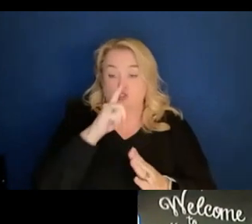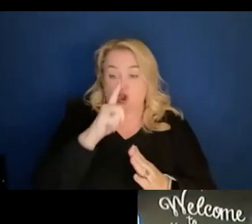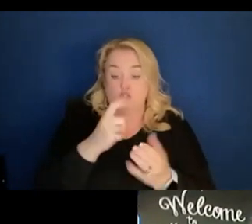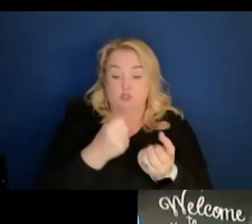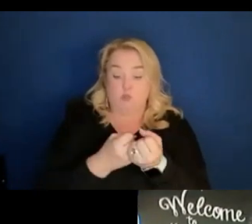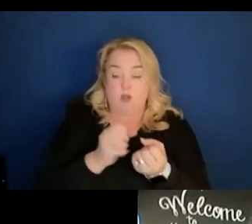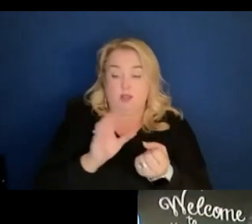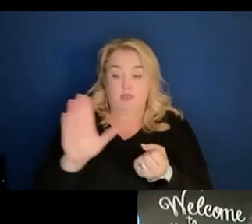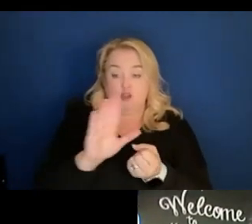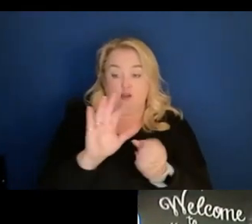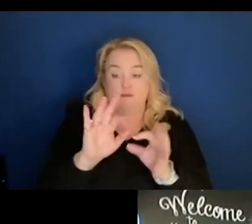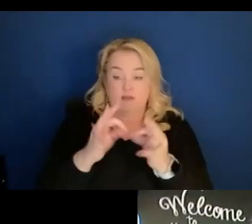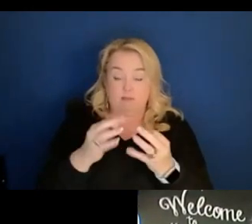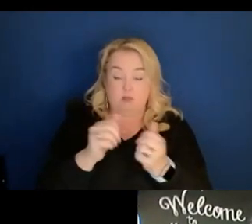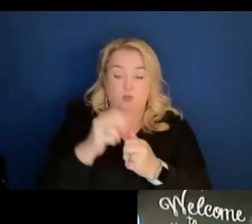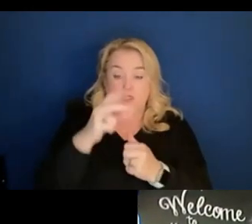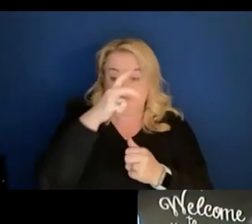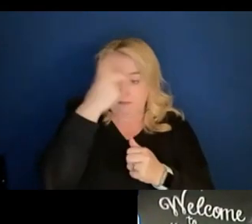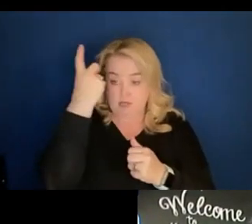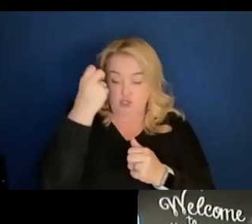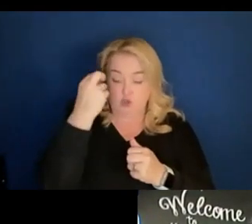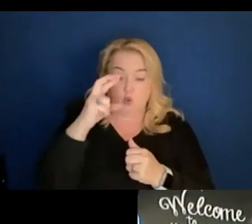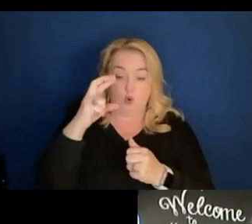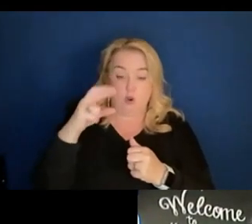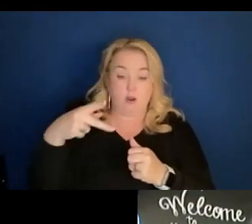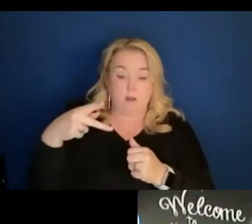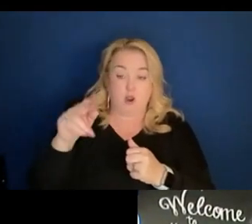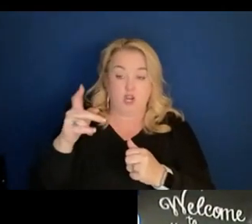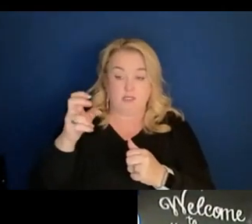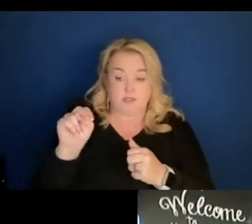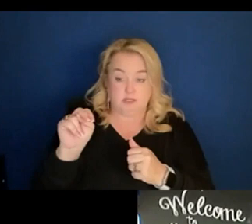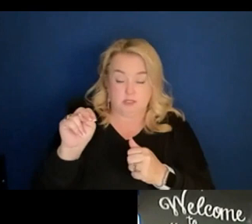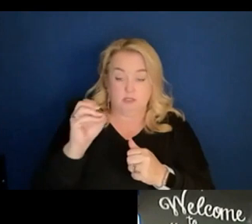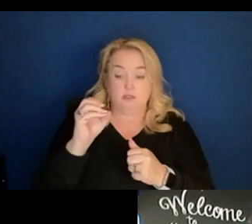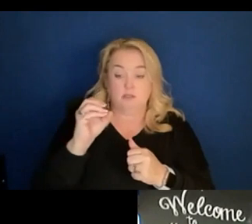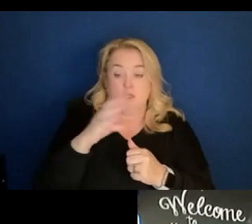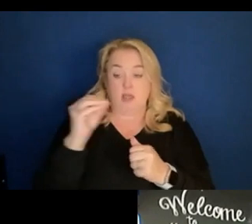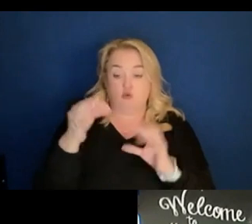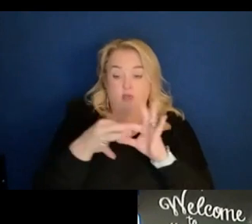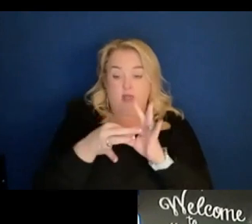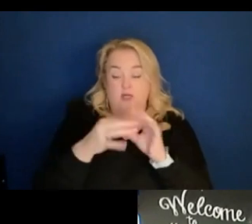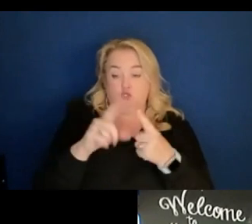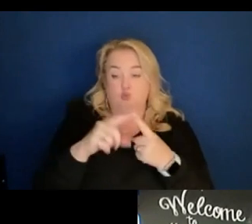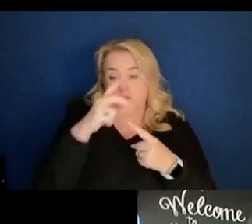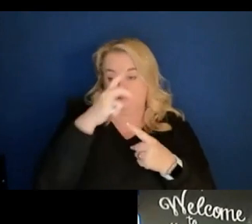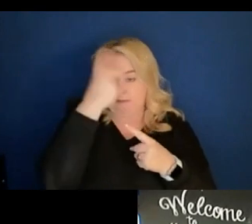loved one with dementia or perhaps with Parkinson's and Parkinson's related dementia,